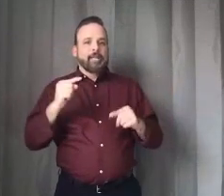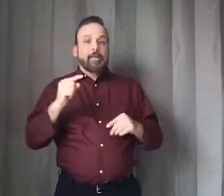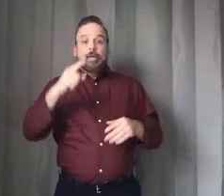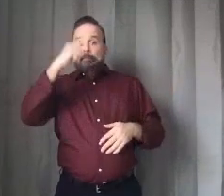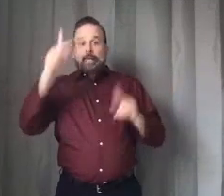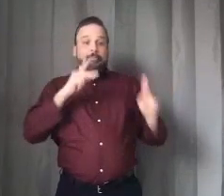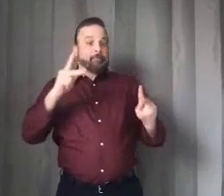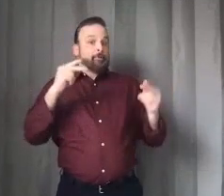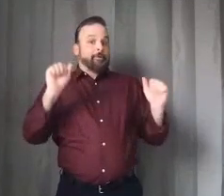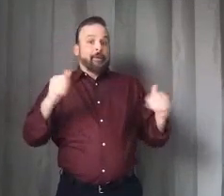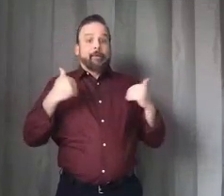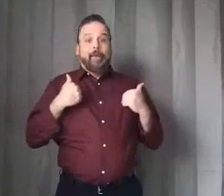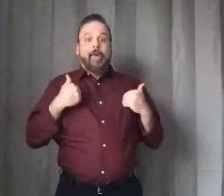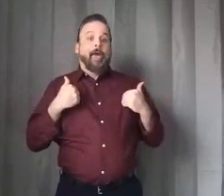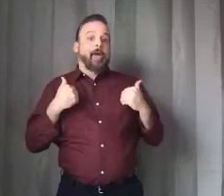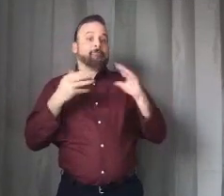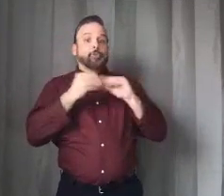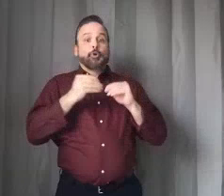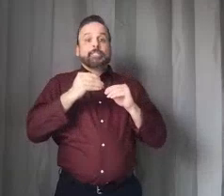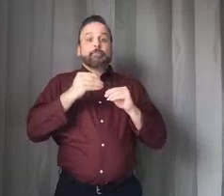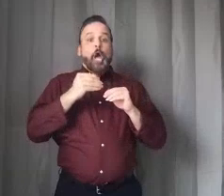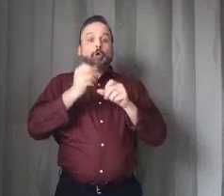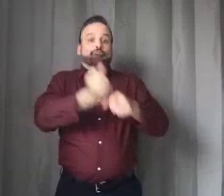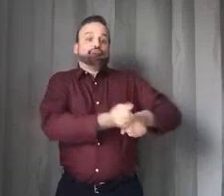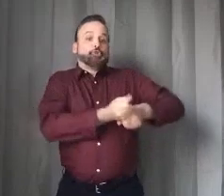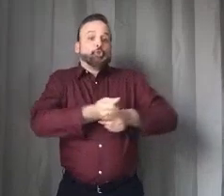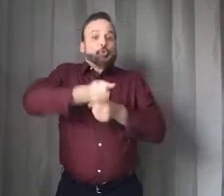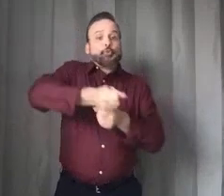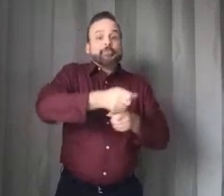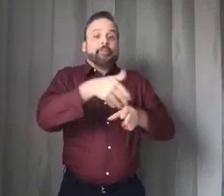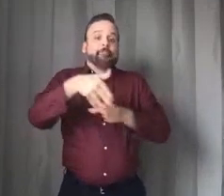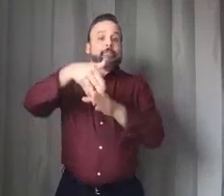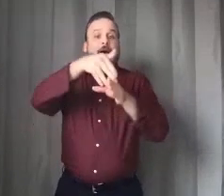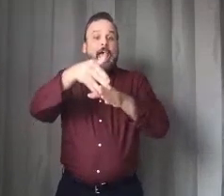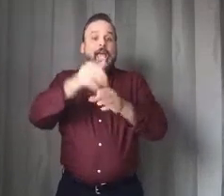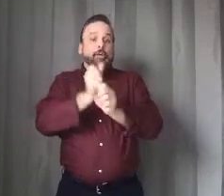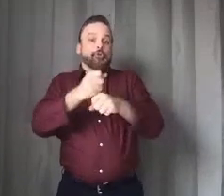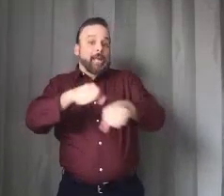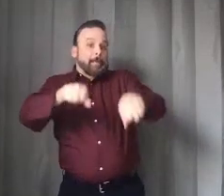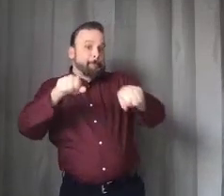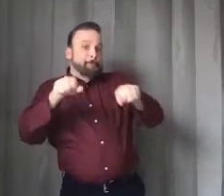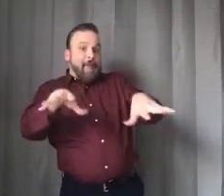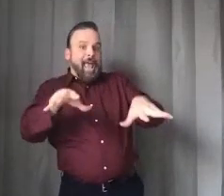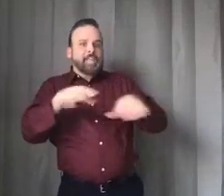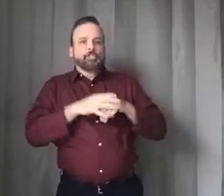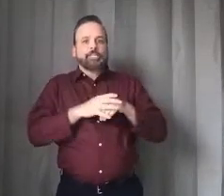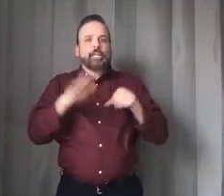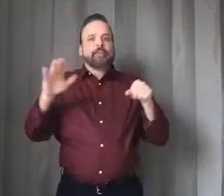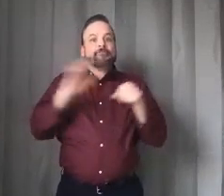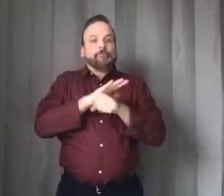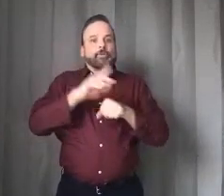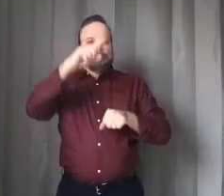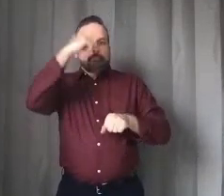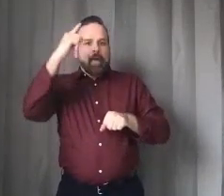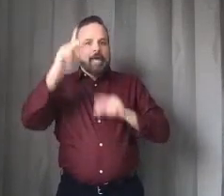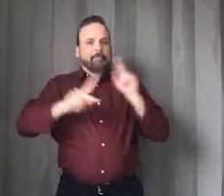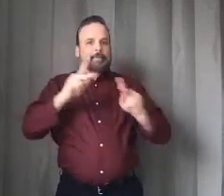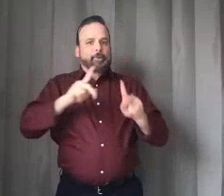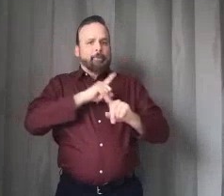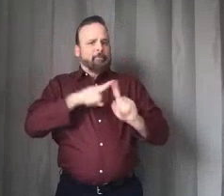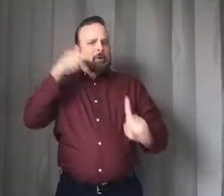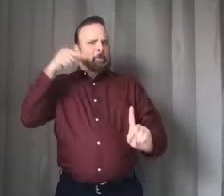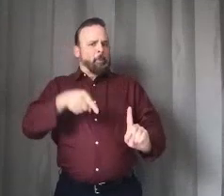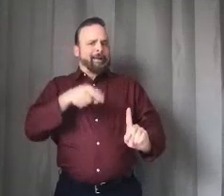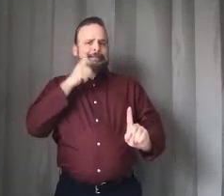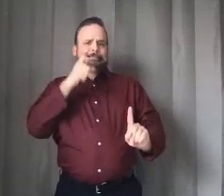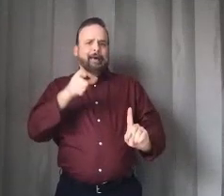We can have stories about flying on broomsticks. We can have stories about, you know, creating magic. Then they're full of Black people, but it's not about being